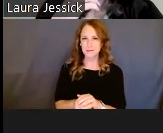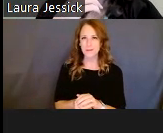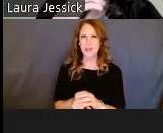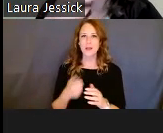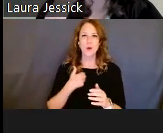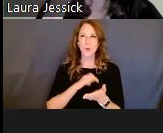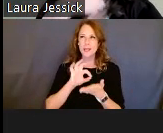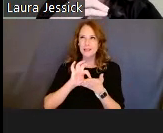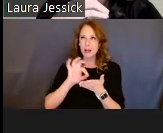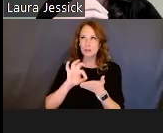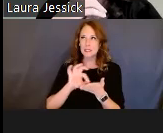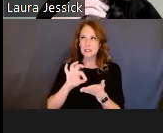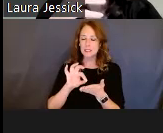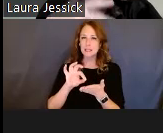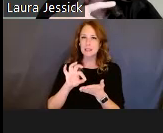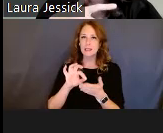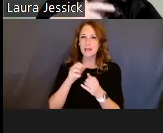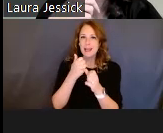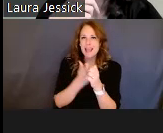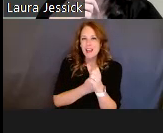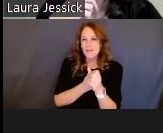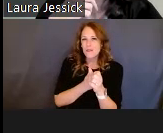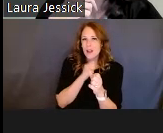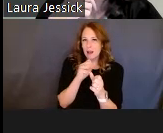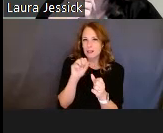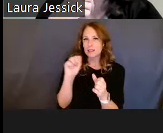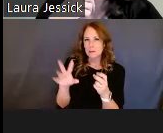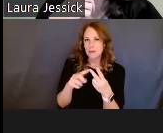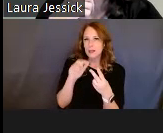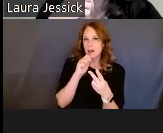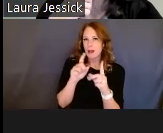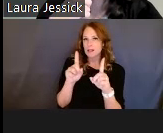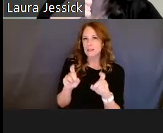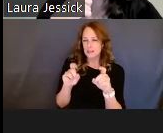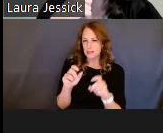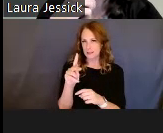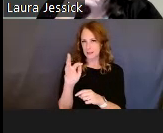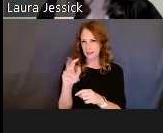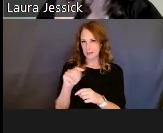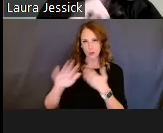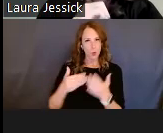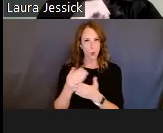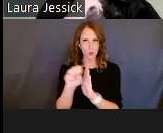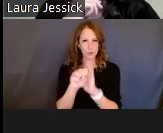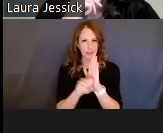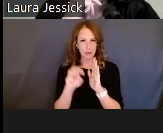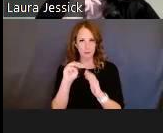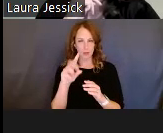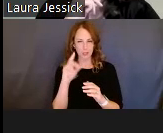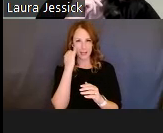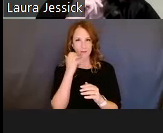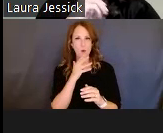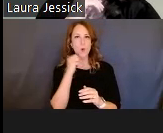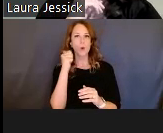I guess, every untested, unsubmitted sexual assault evidence kit in the state of Maryland that was older than May